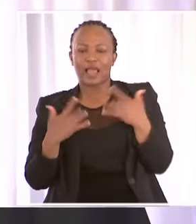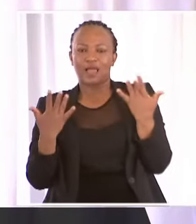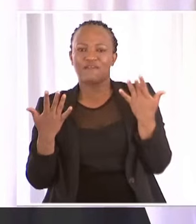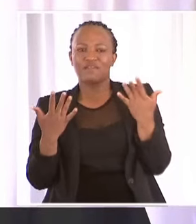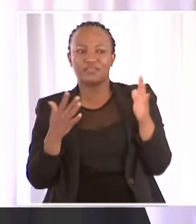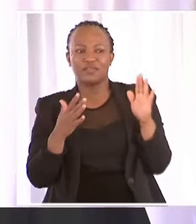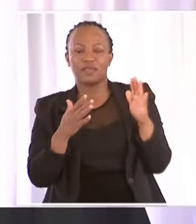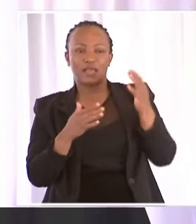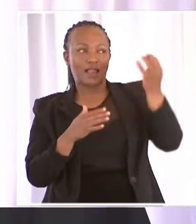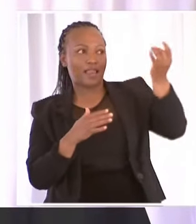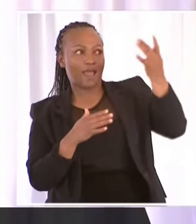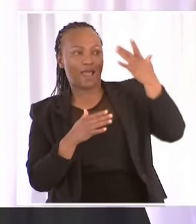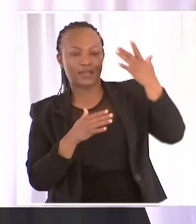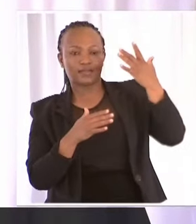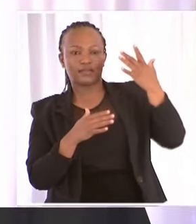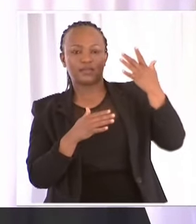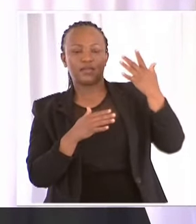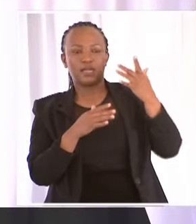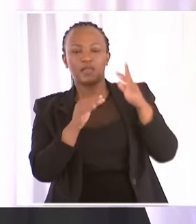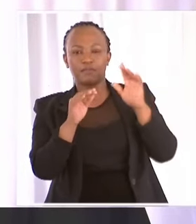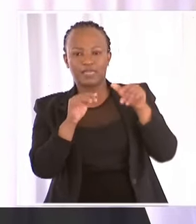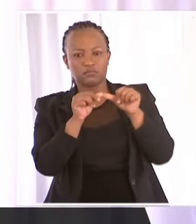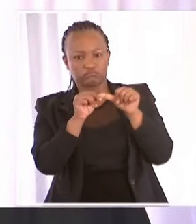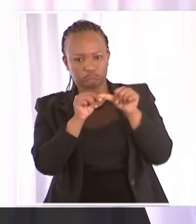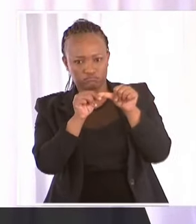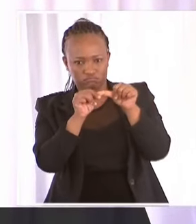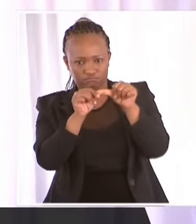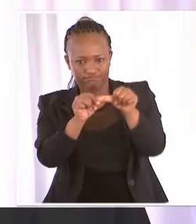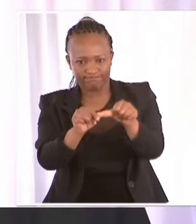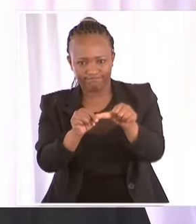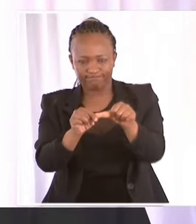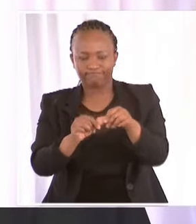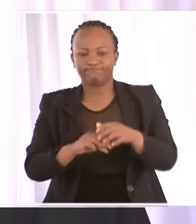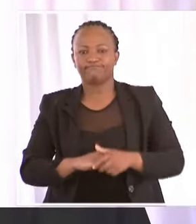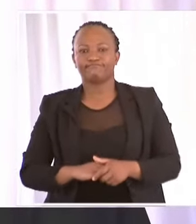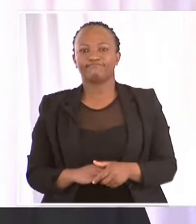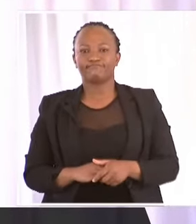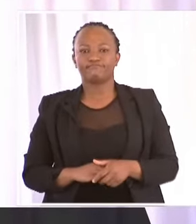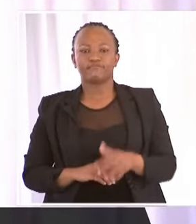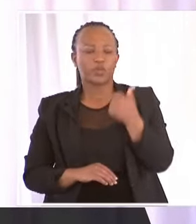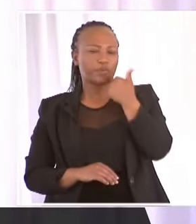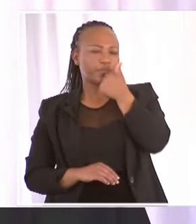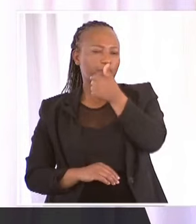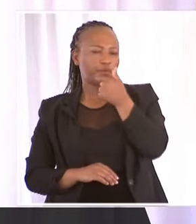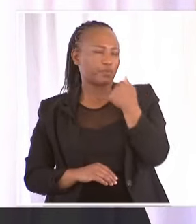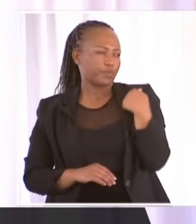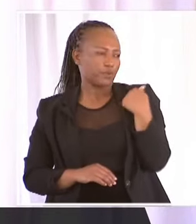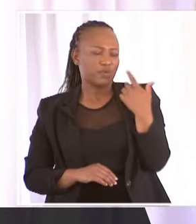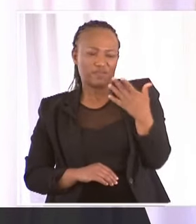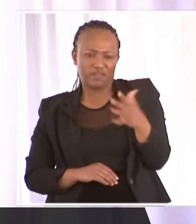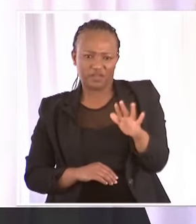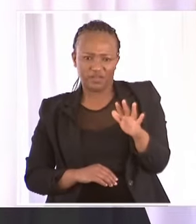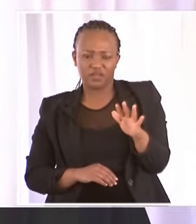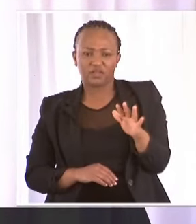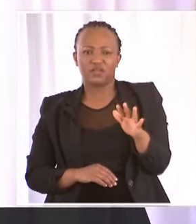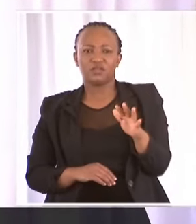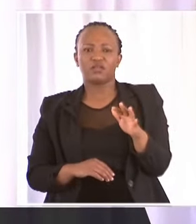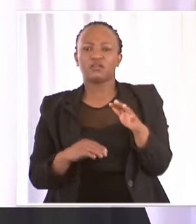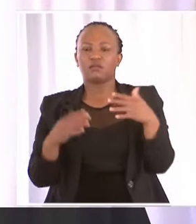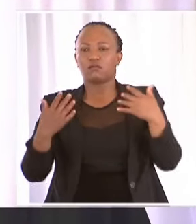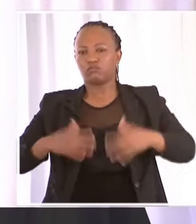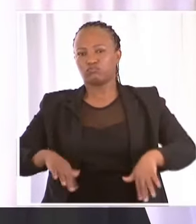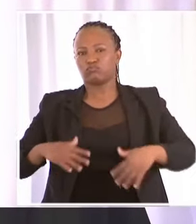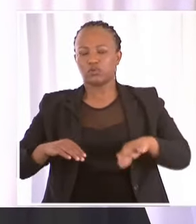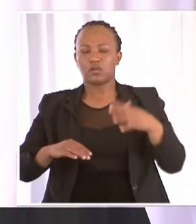behind lies on the path. We have in recent times laid to rest a great